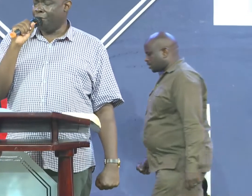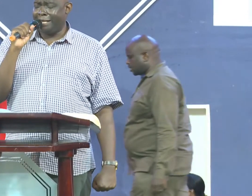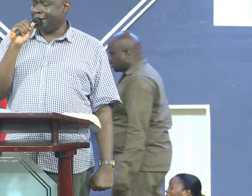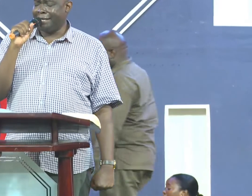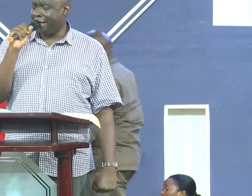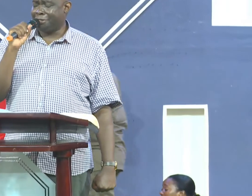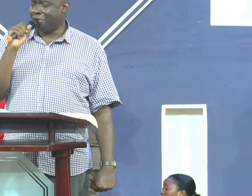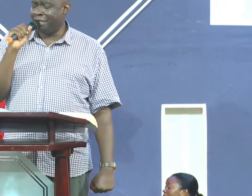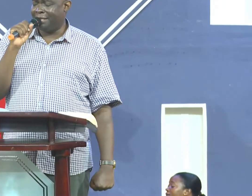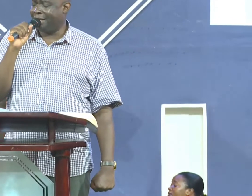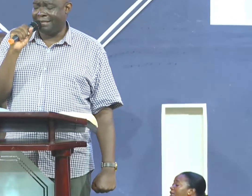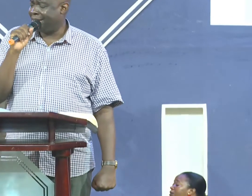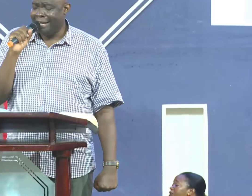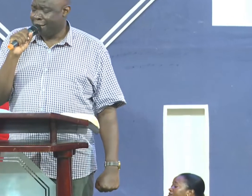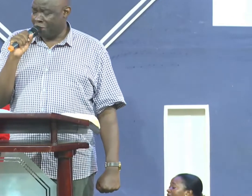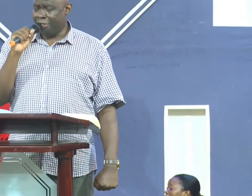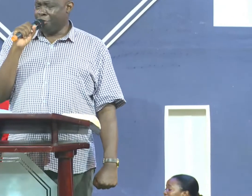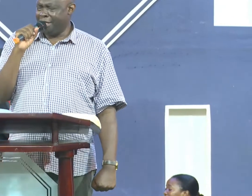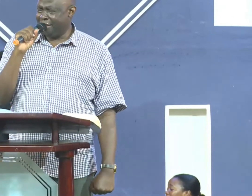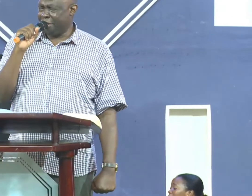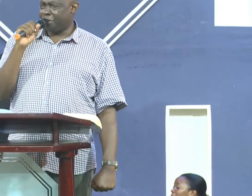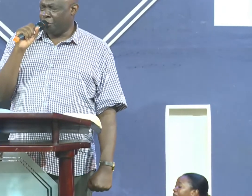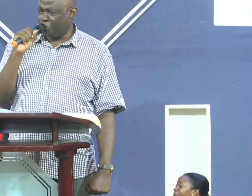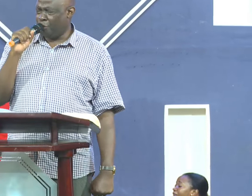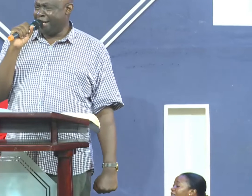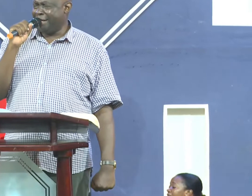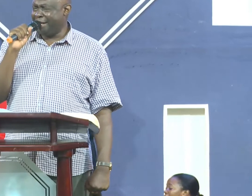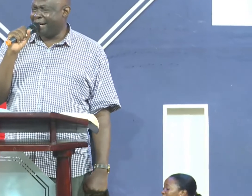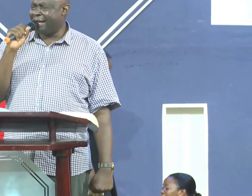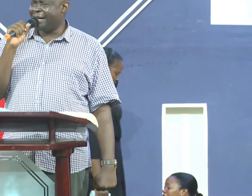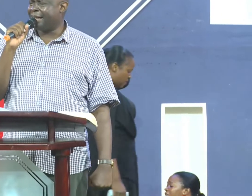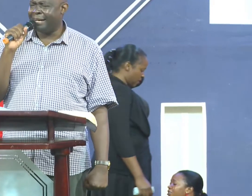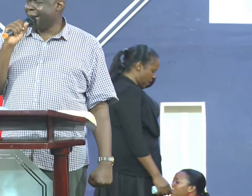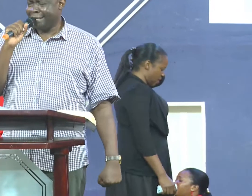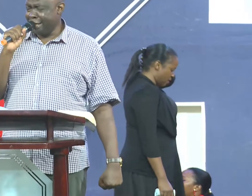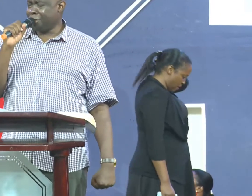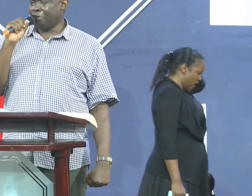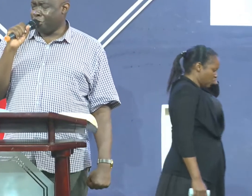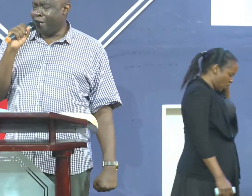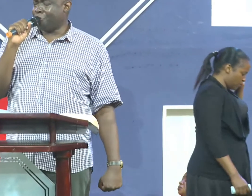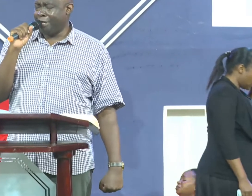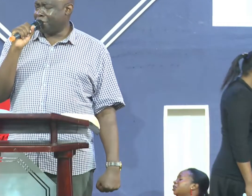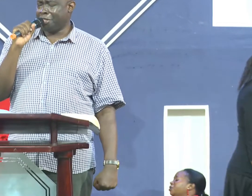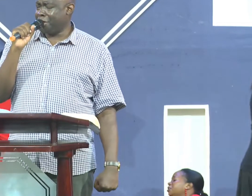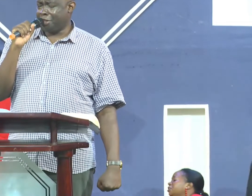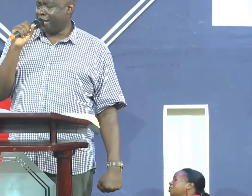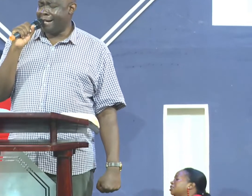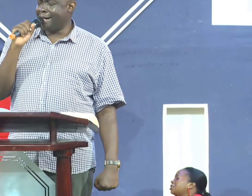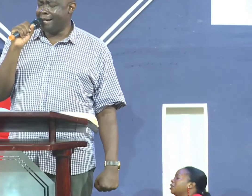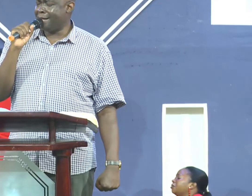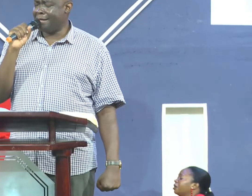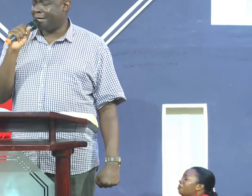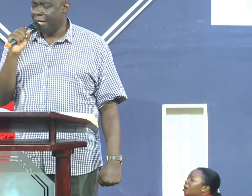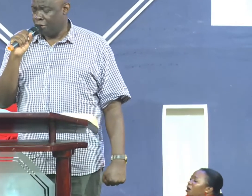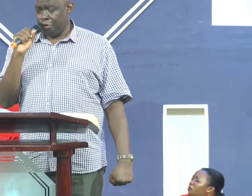jitulete we watege katunye jitu inzi soku wanirira inche chua tuwe sigisa